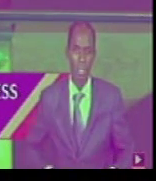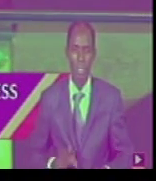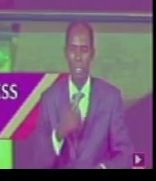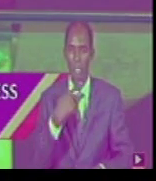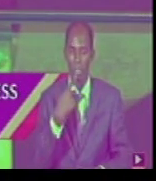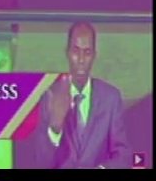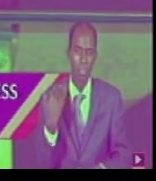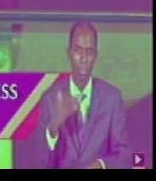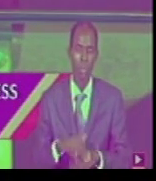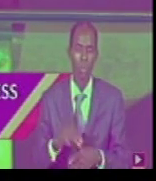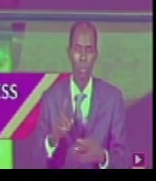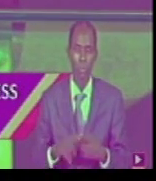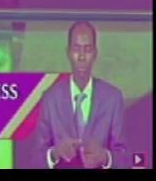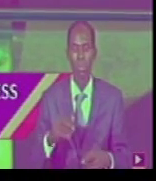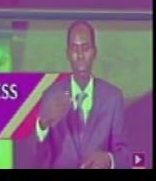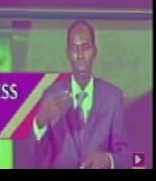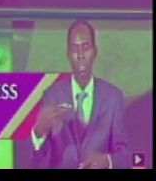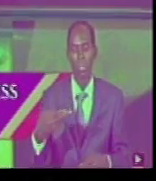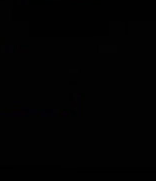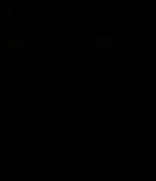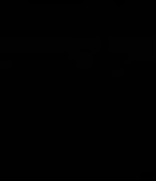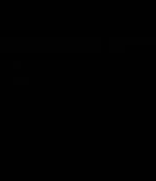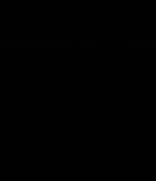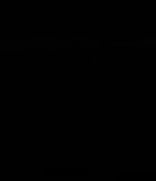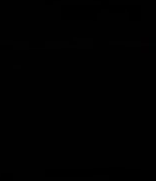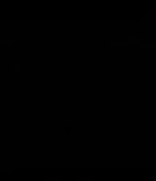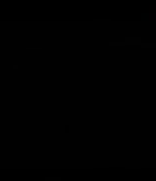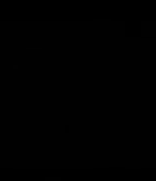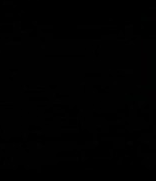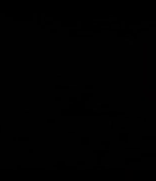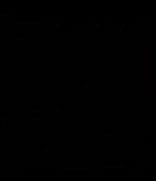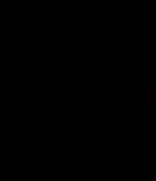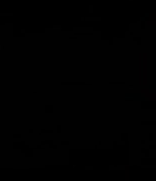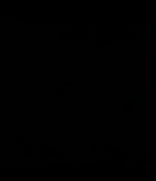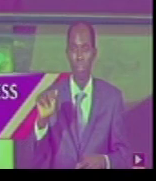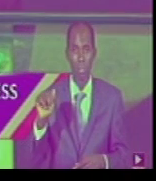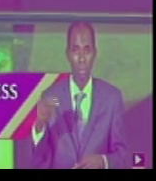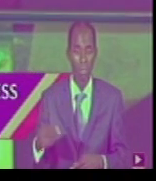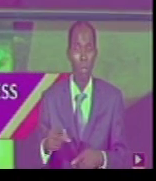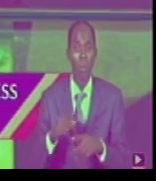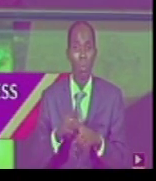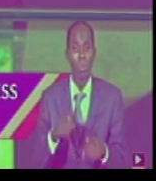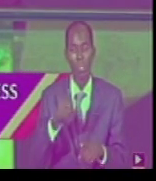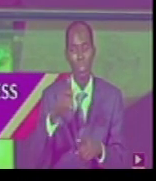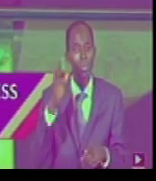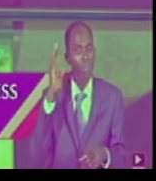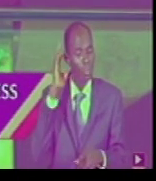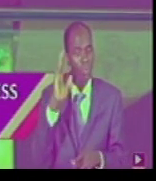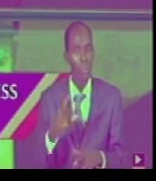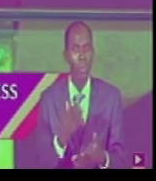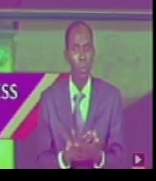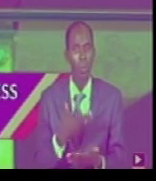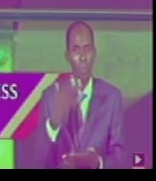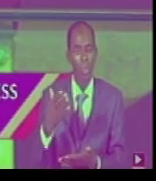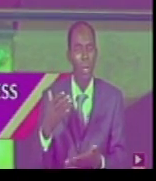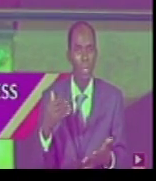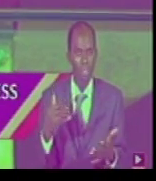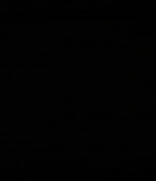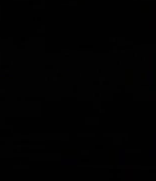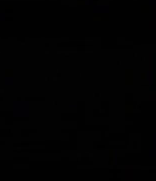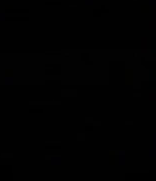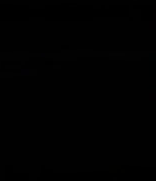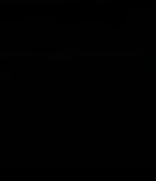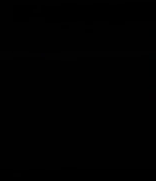Arauna, nay, but I will surely be at